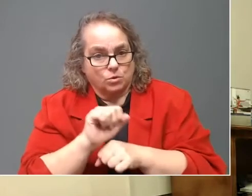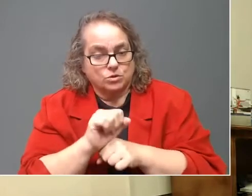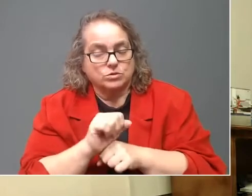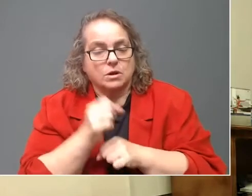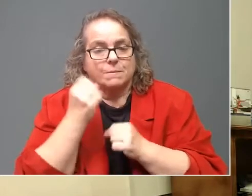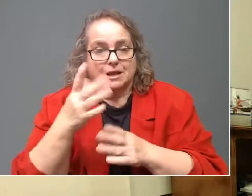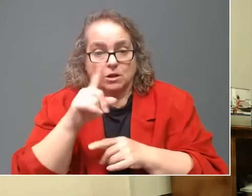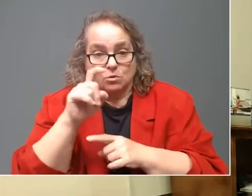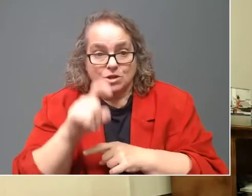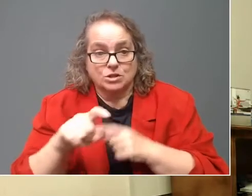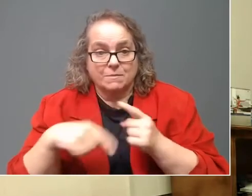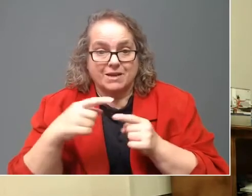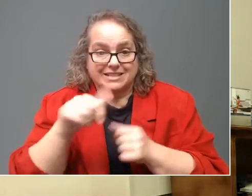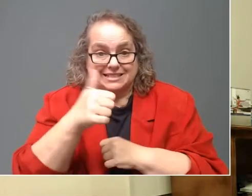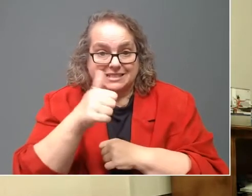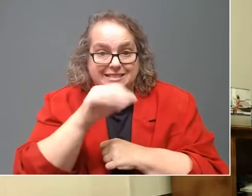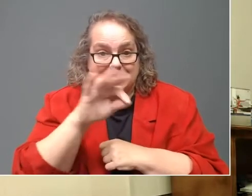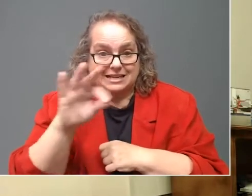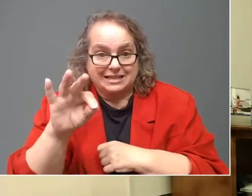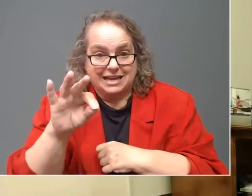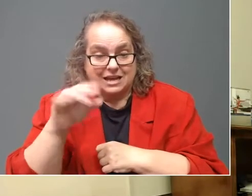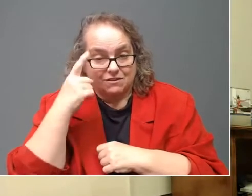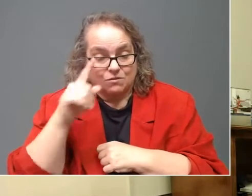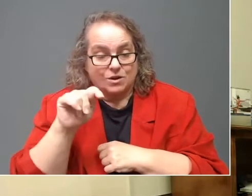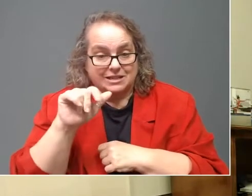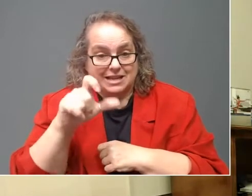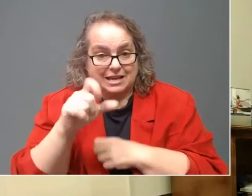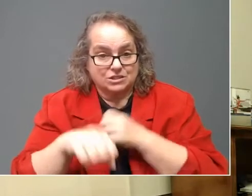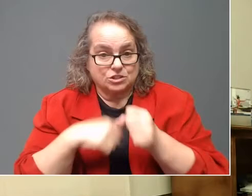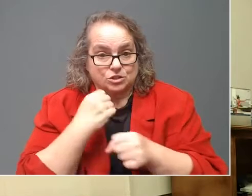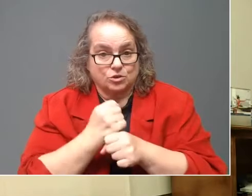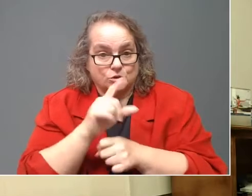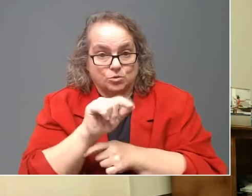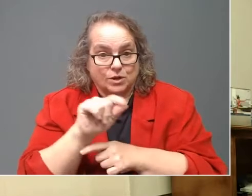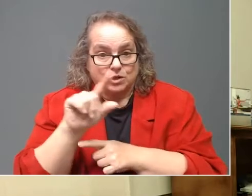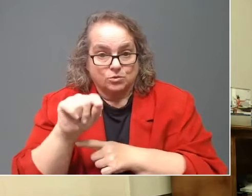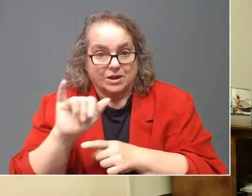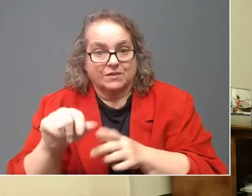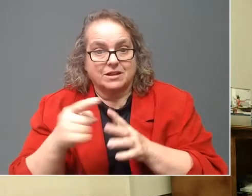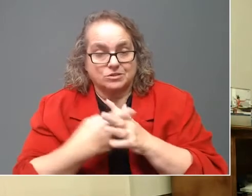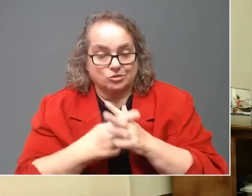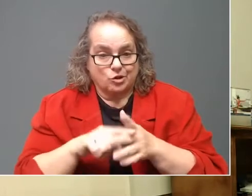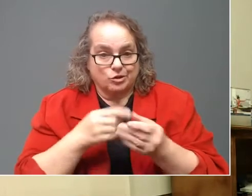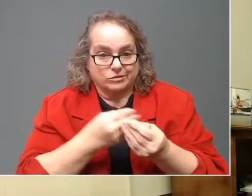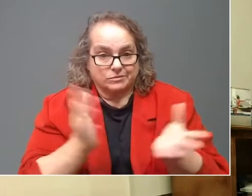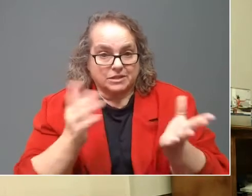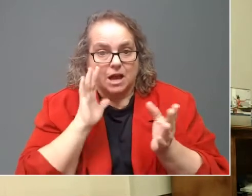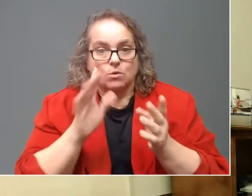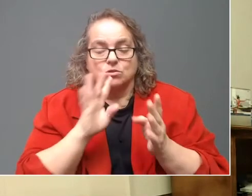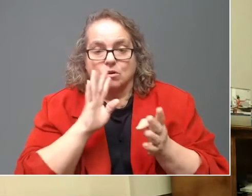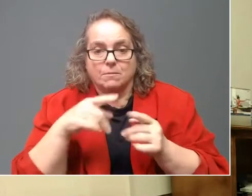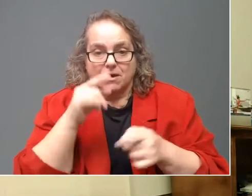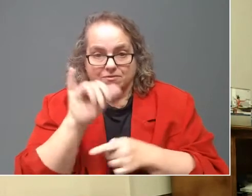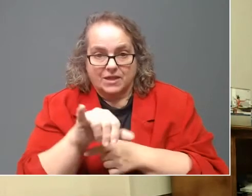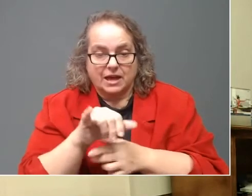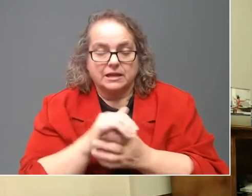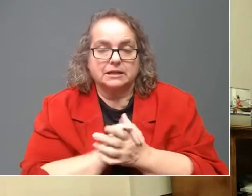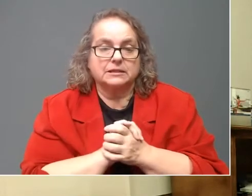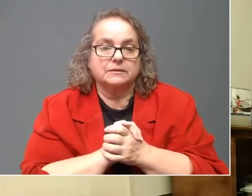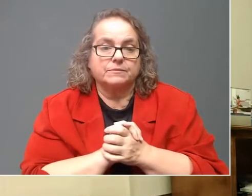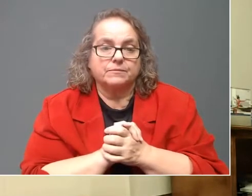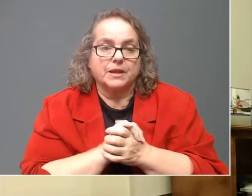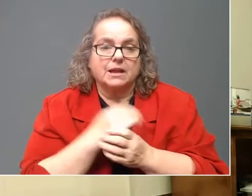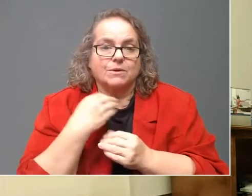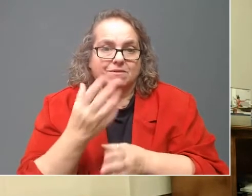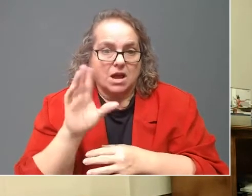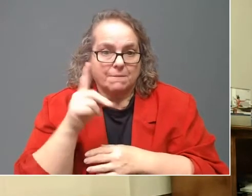about the 1099s for tax year 2020 that have started going out. I'll talk about that a little bit for you. I want to give you some updates on the